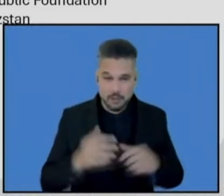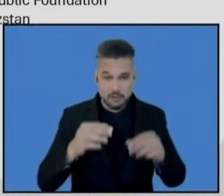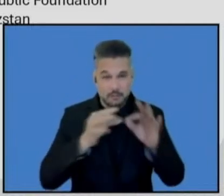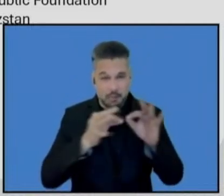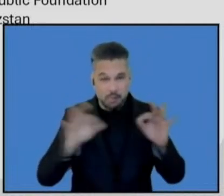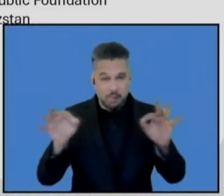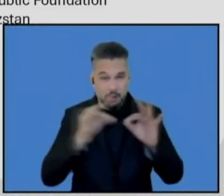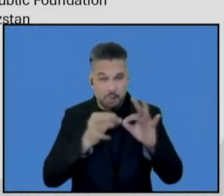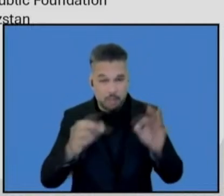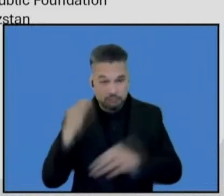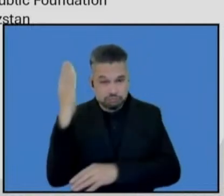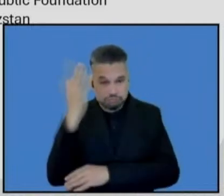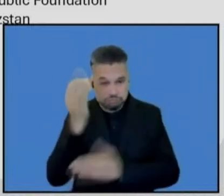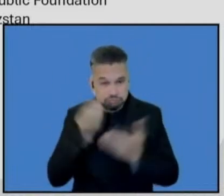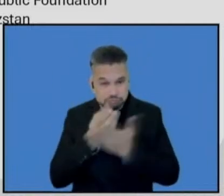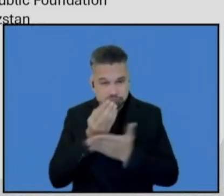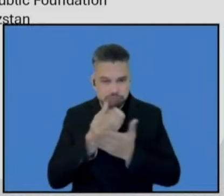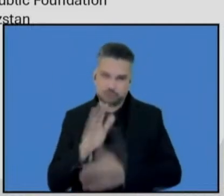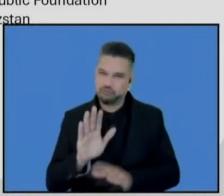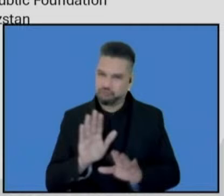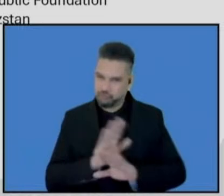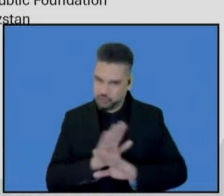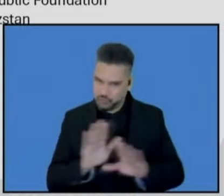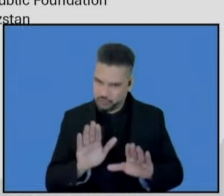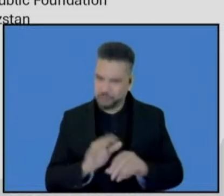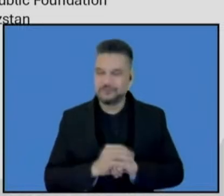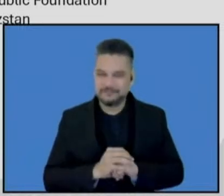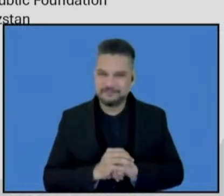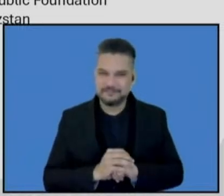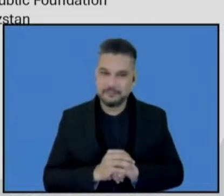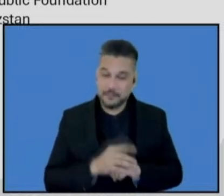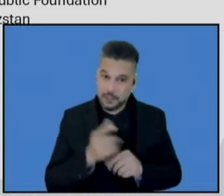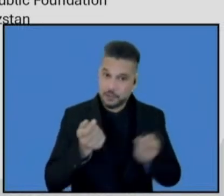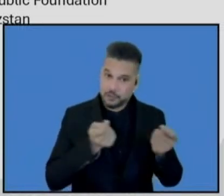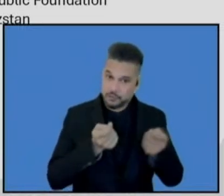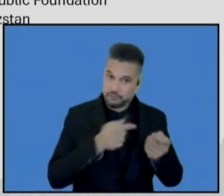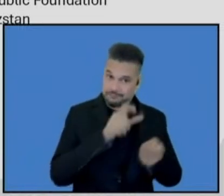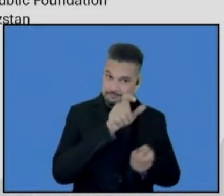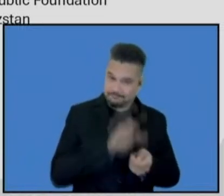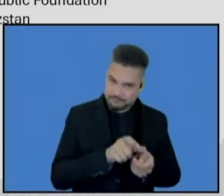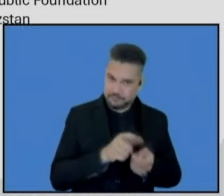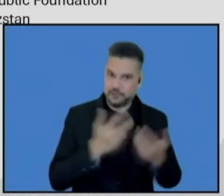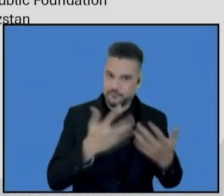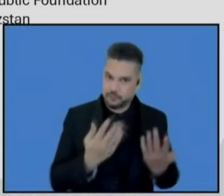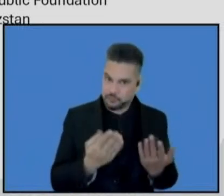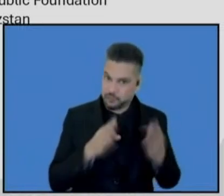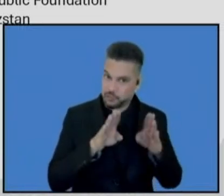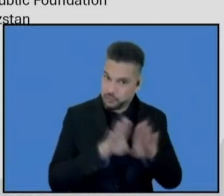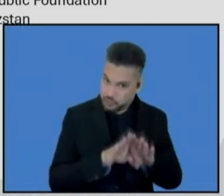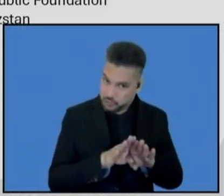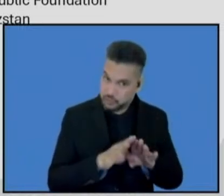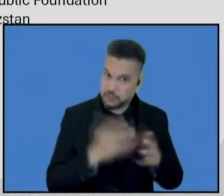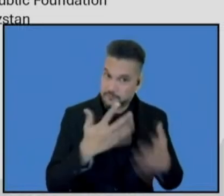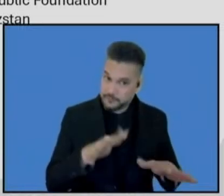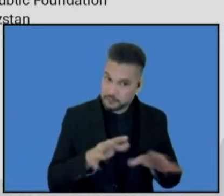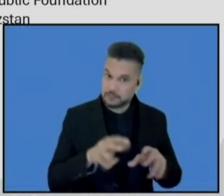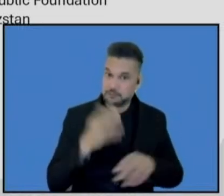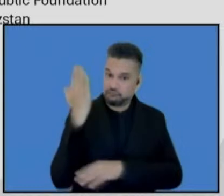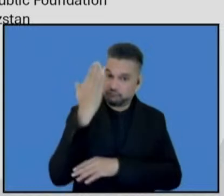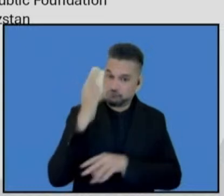floor. Then the moderator will conclude the panel discussion, and then I will open the floor for